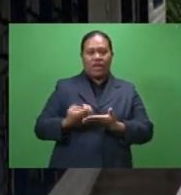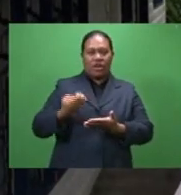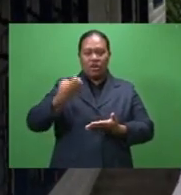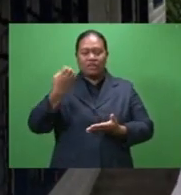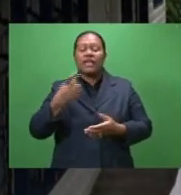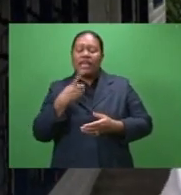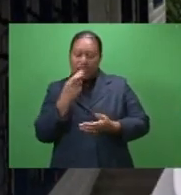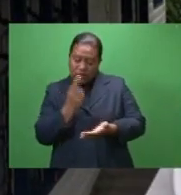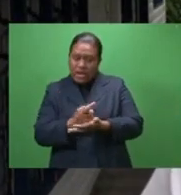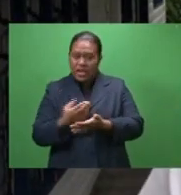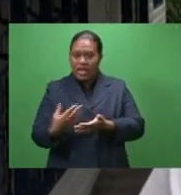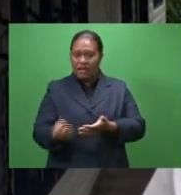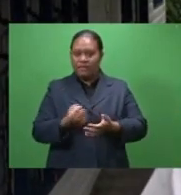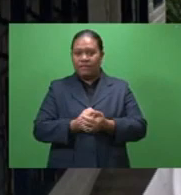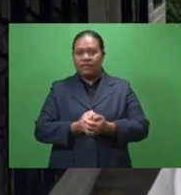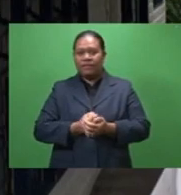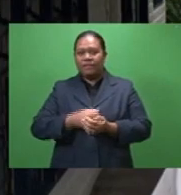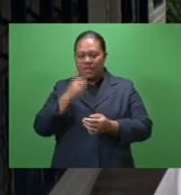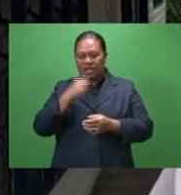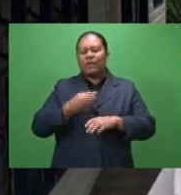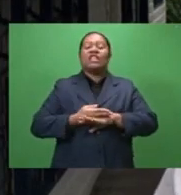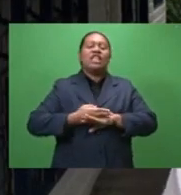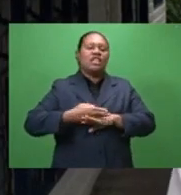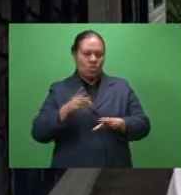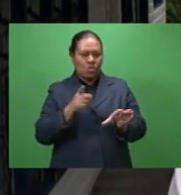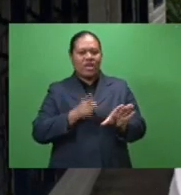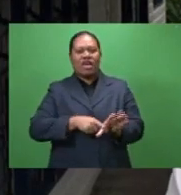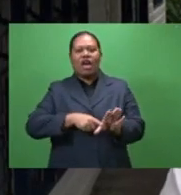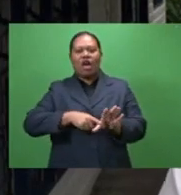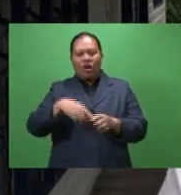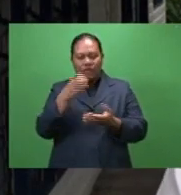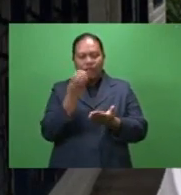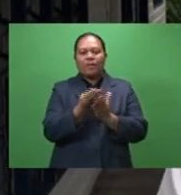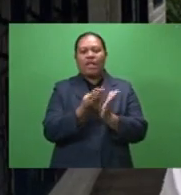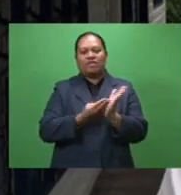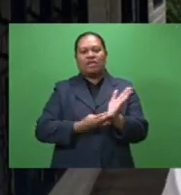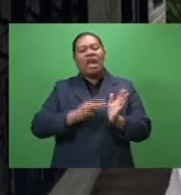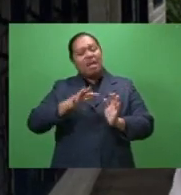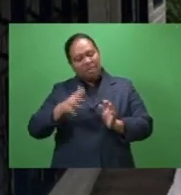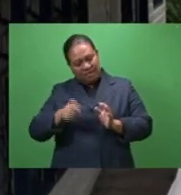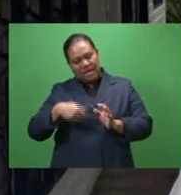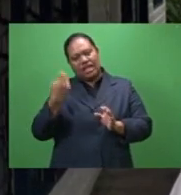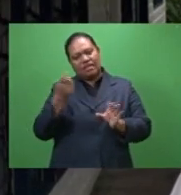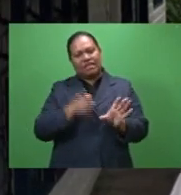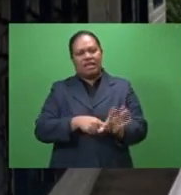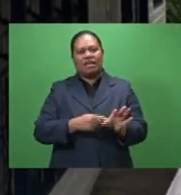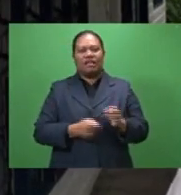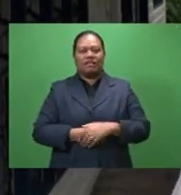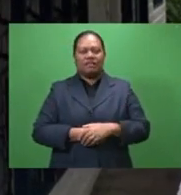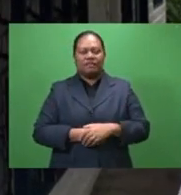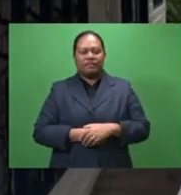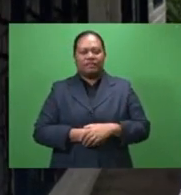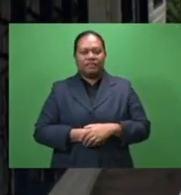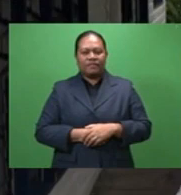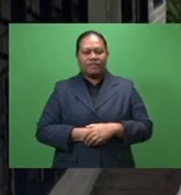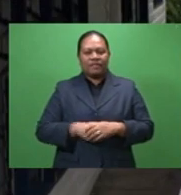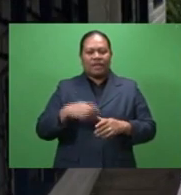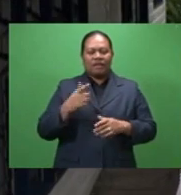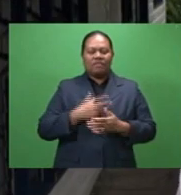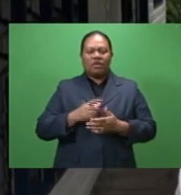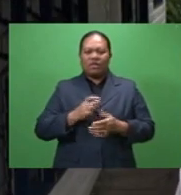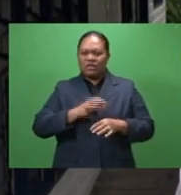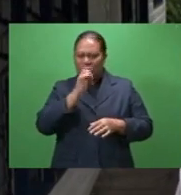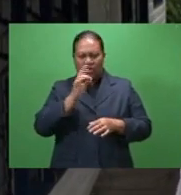are rehosting, it will be in a new financial year, so it'll be next year, because our year starts on the 1st of